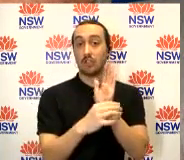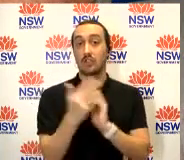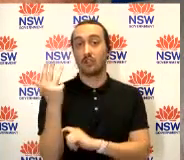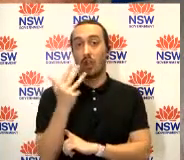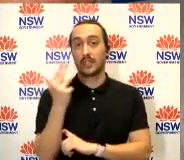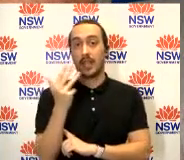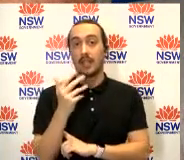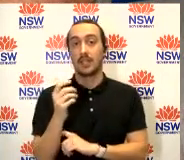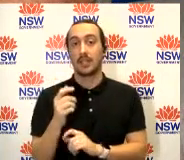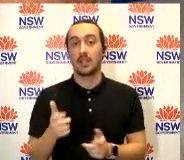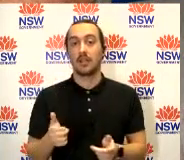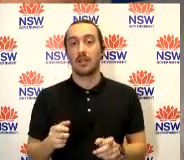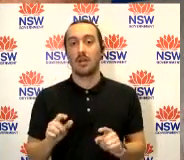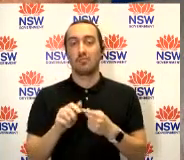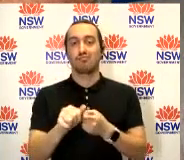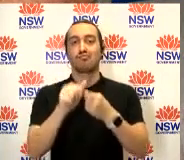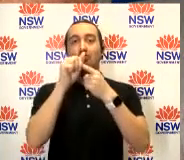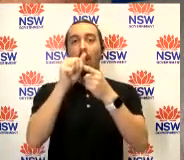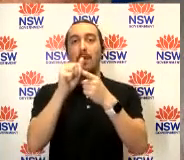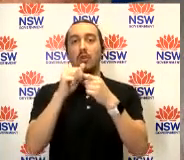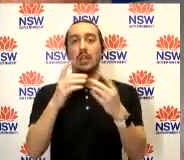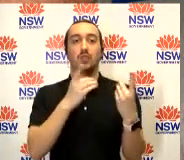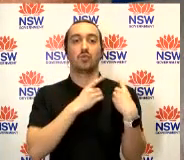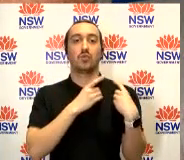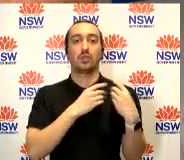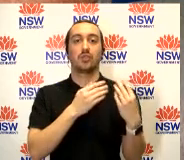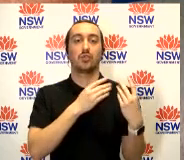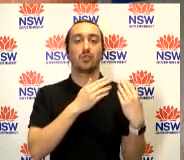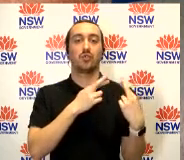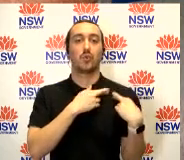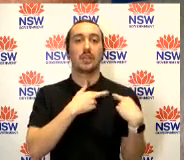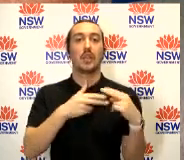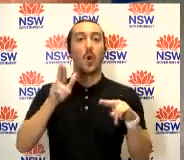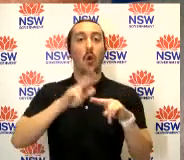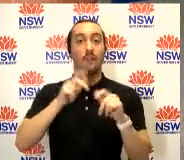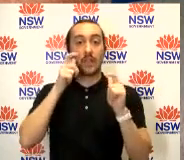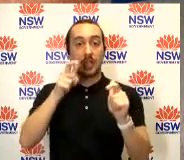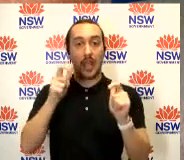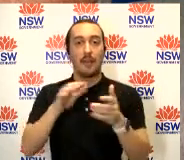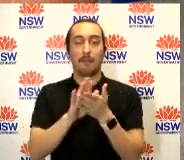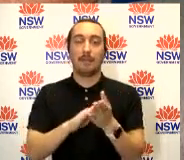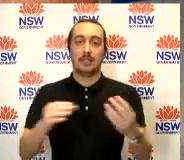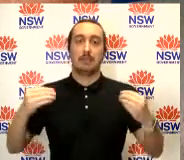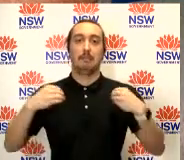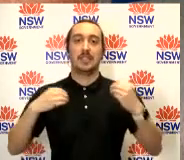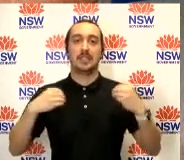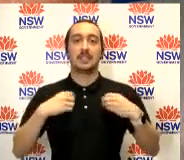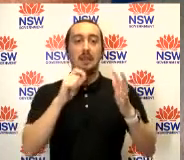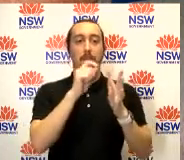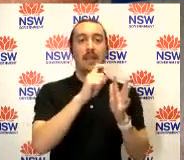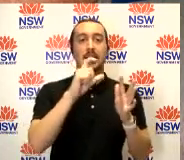care for persons conducting a business or undertaking, they need to provide training and